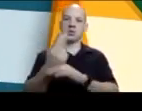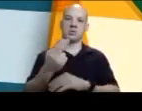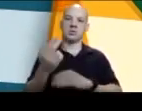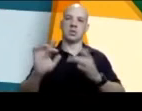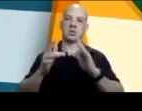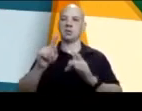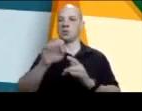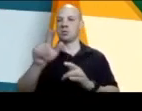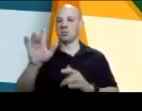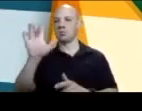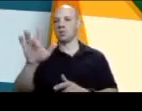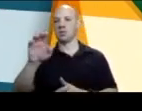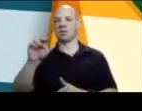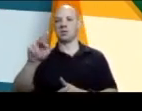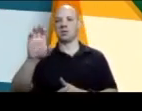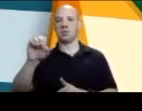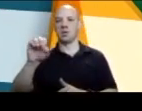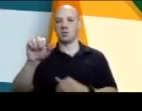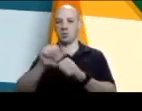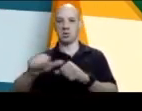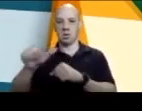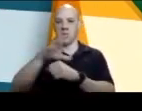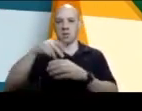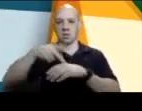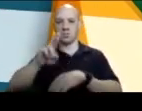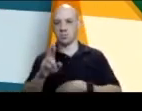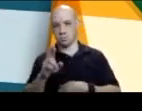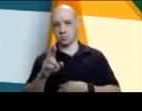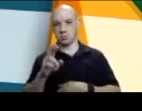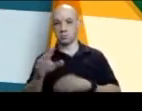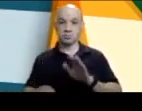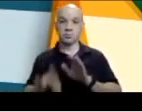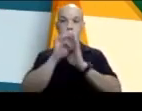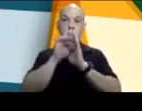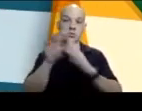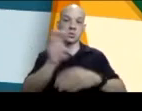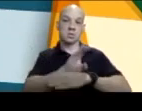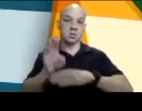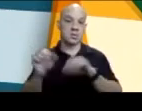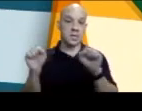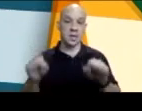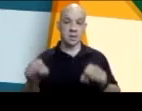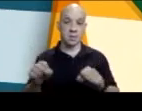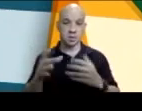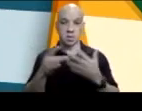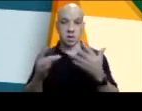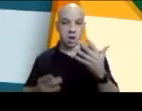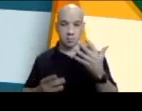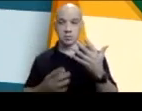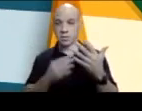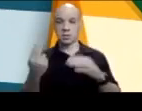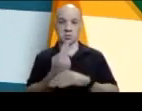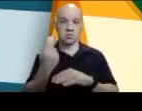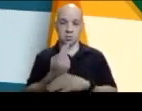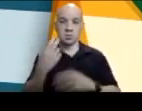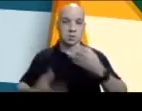the metropolitan area and choosing Puerto Rico, choosing the business capabilities options, and using the